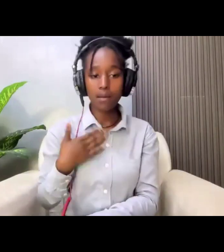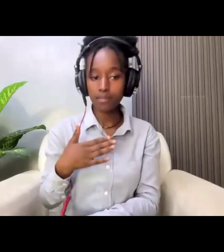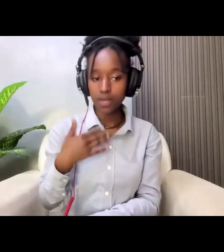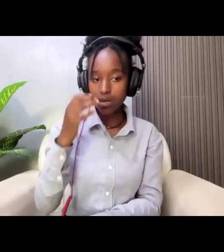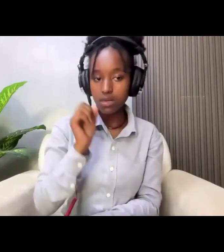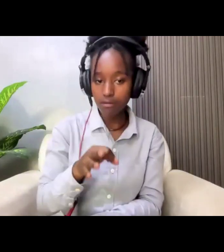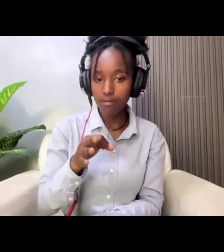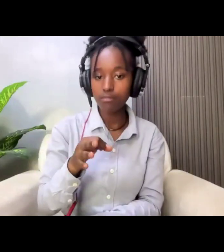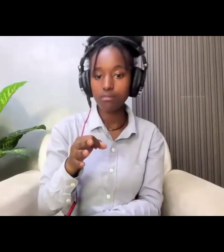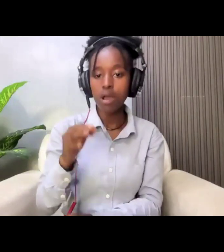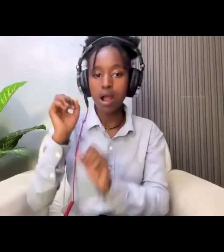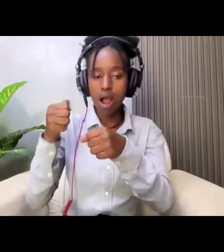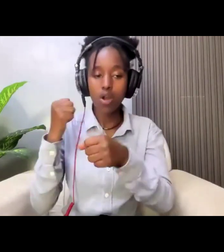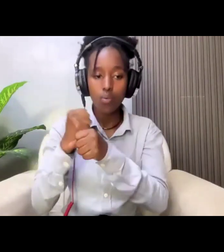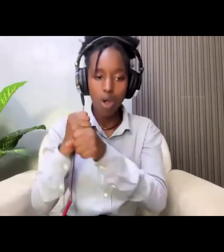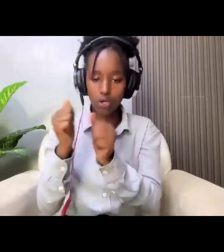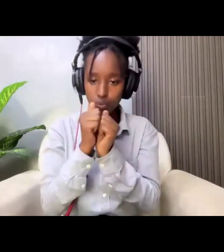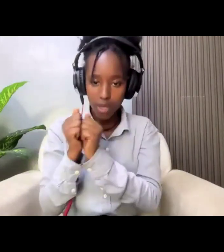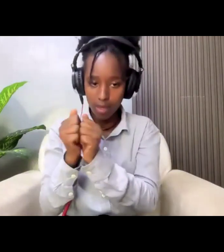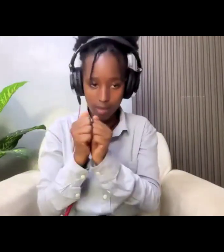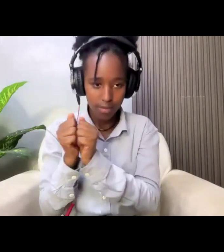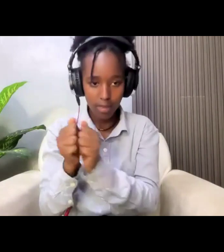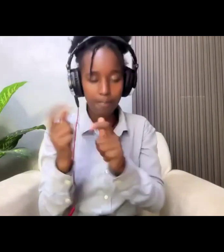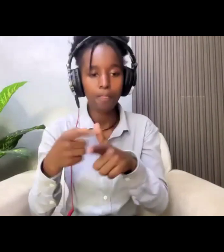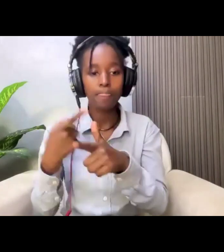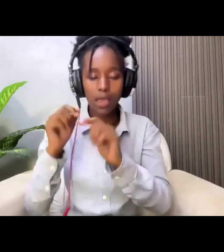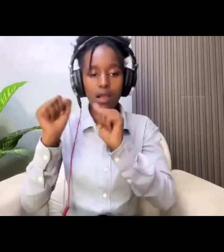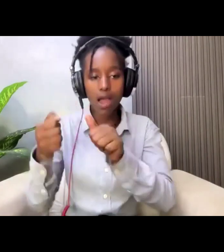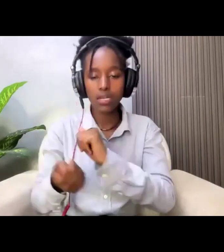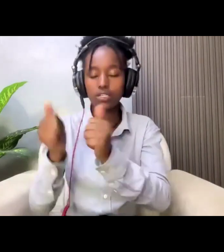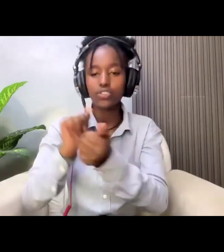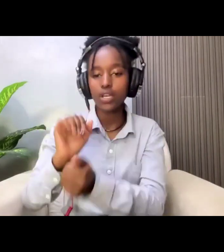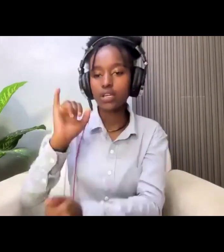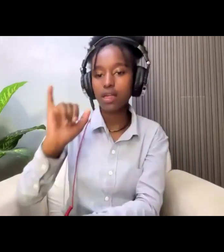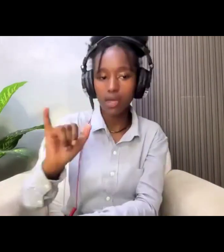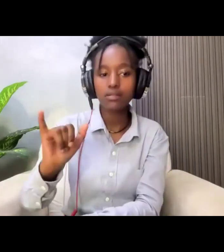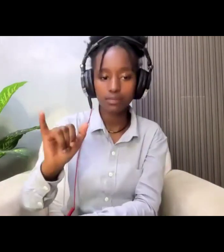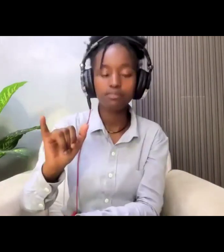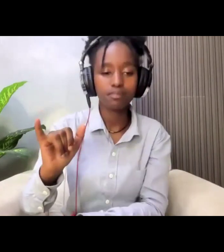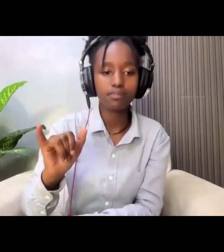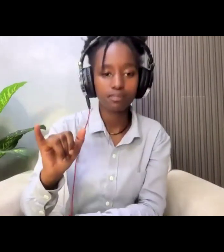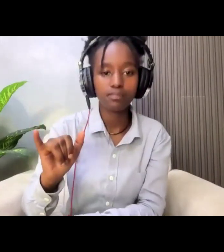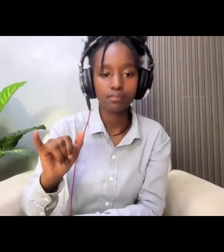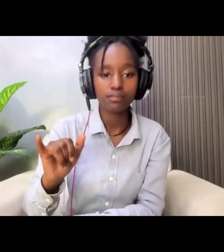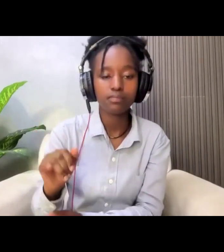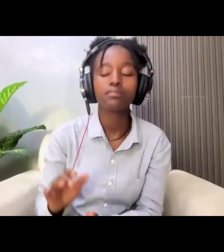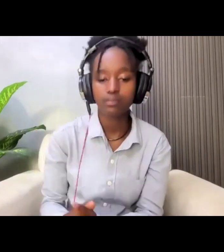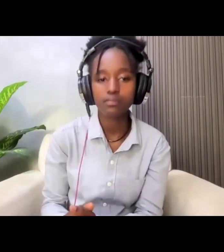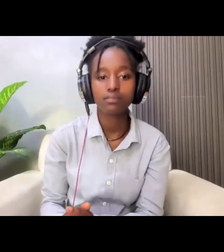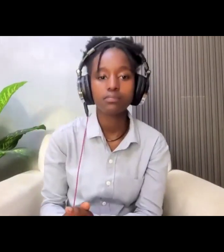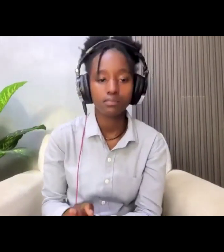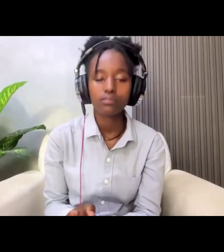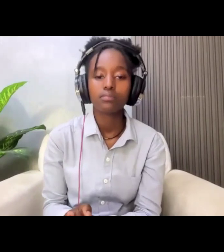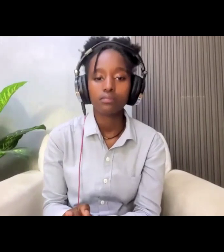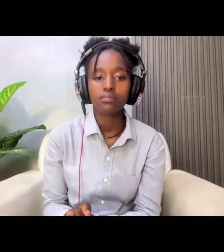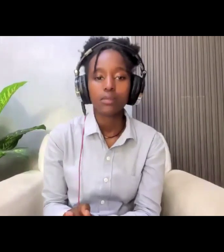you work with us, and we will look at what you're putting in before you send it into them. But we're certainly happy to do that. It's exactly the